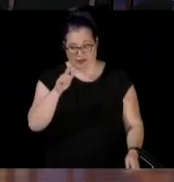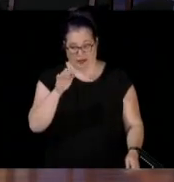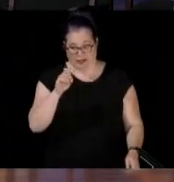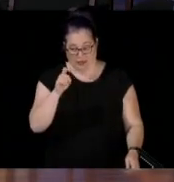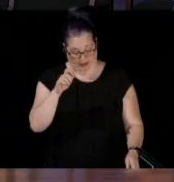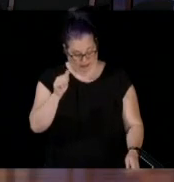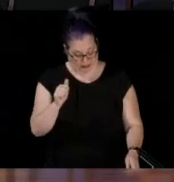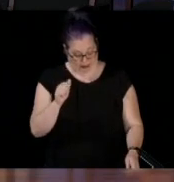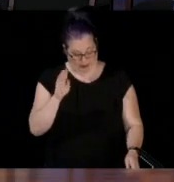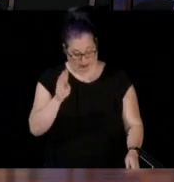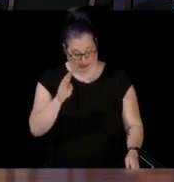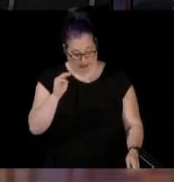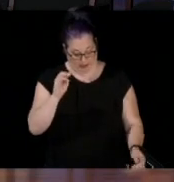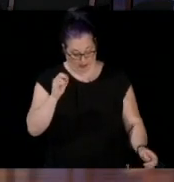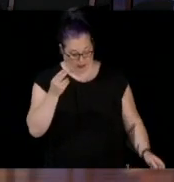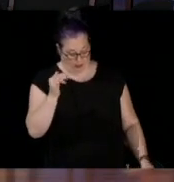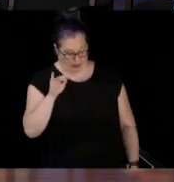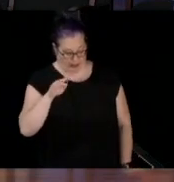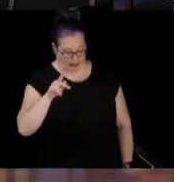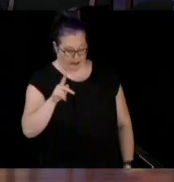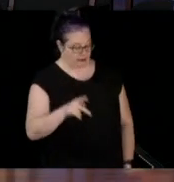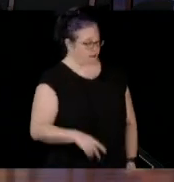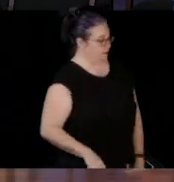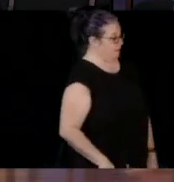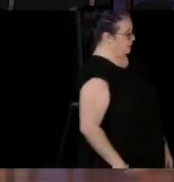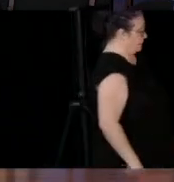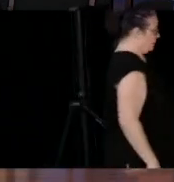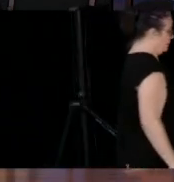Alexa Blake Mohink.